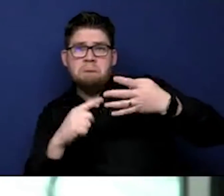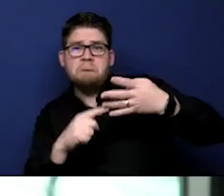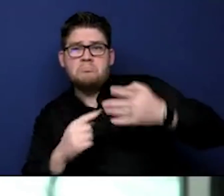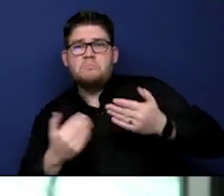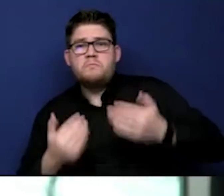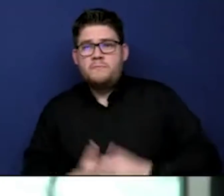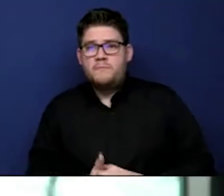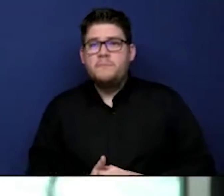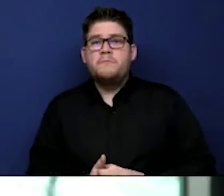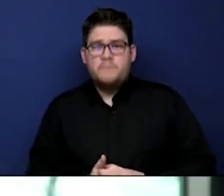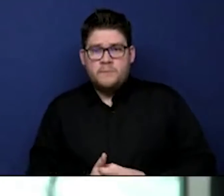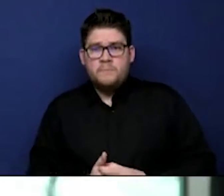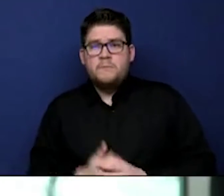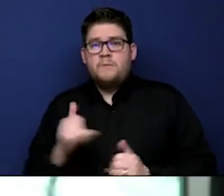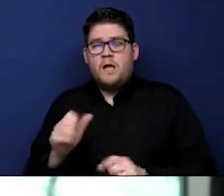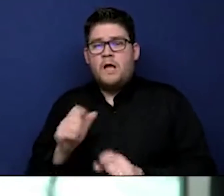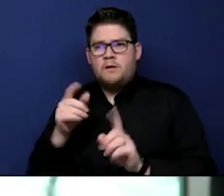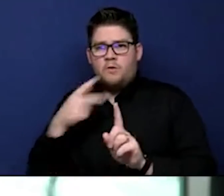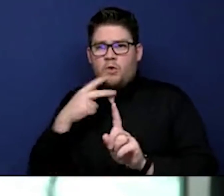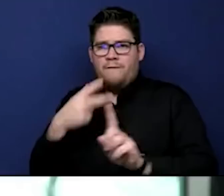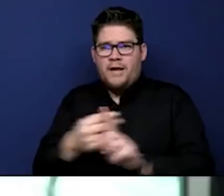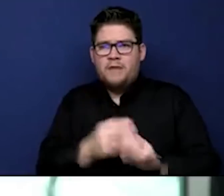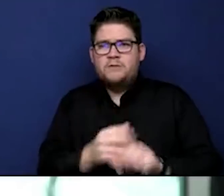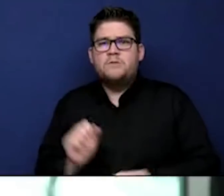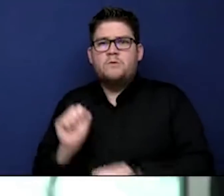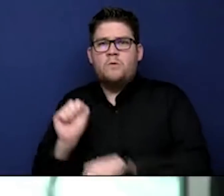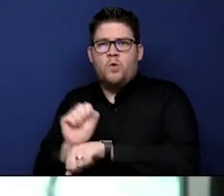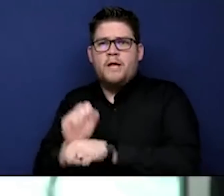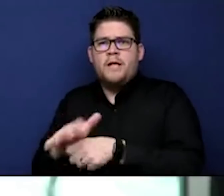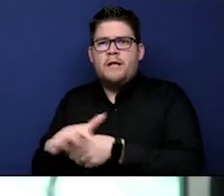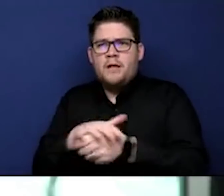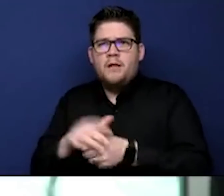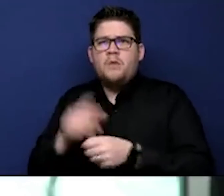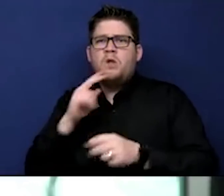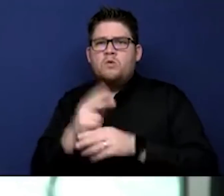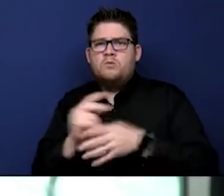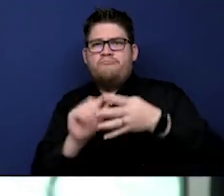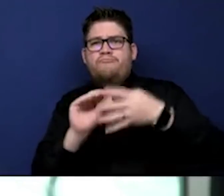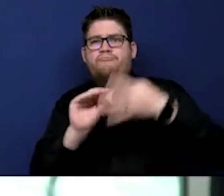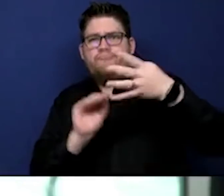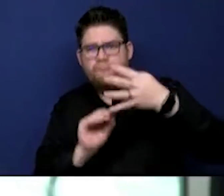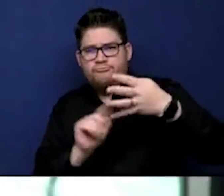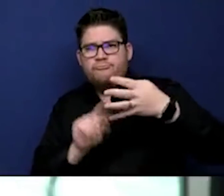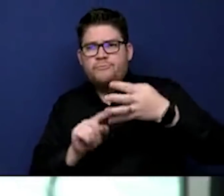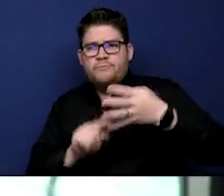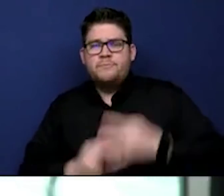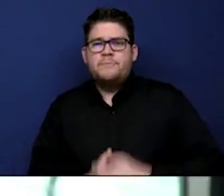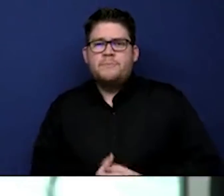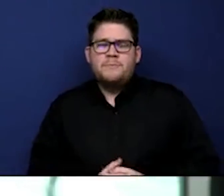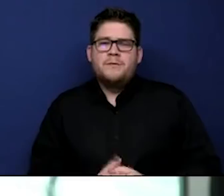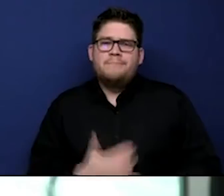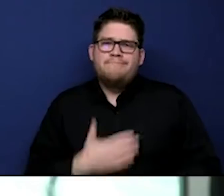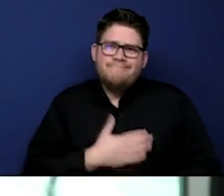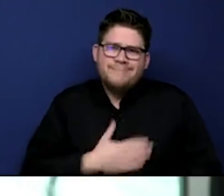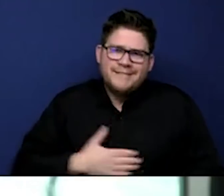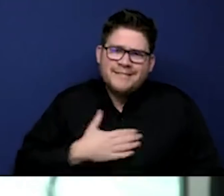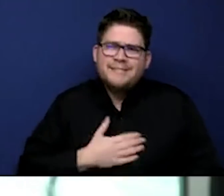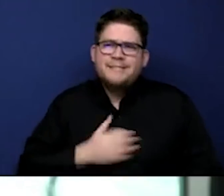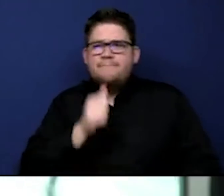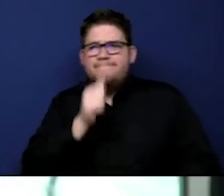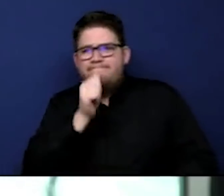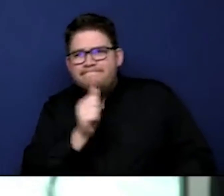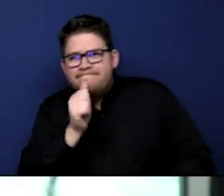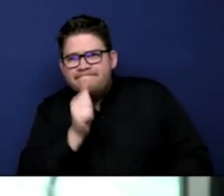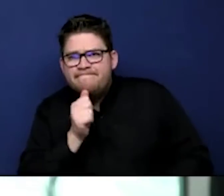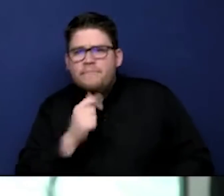once again. So please be patient. We know that there's always challenges that we have with our immunization program,